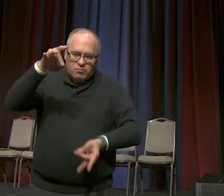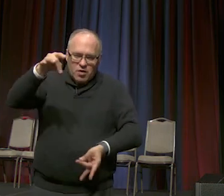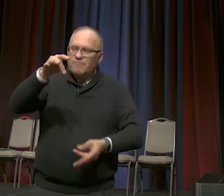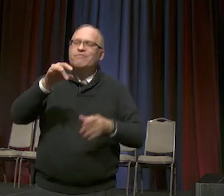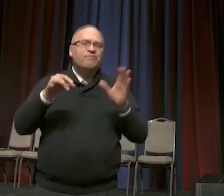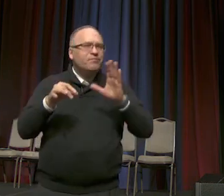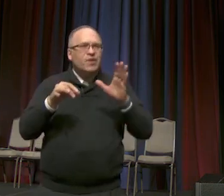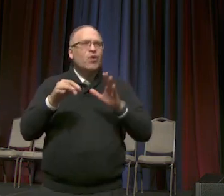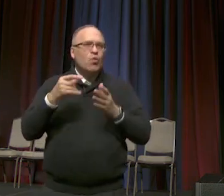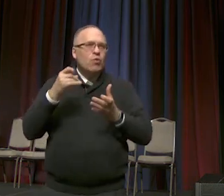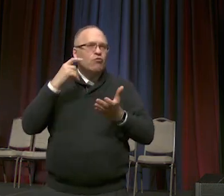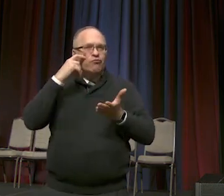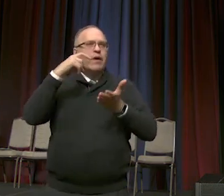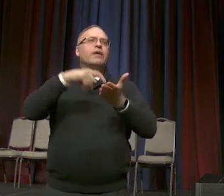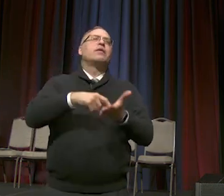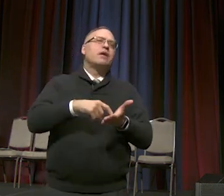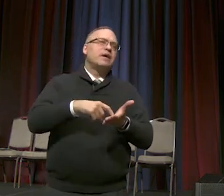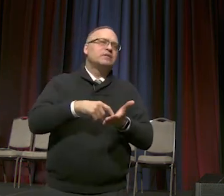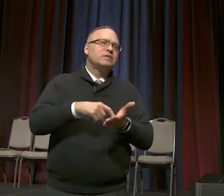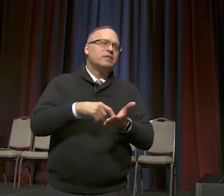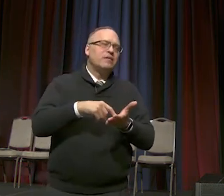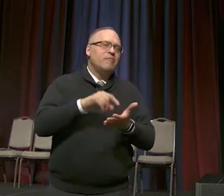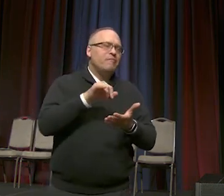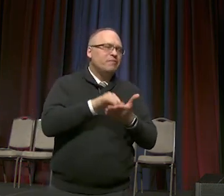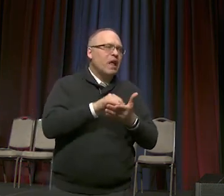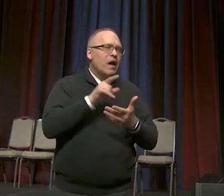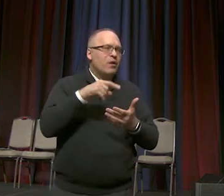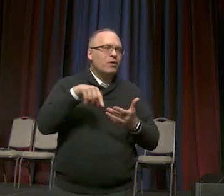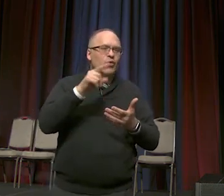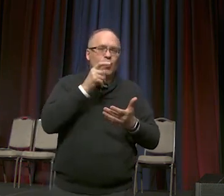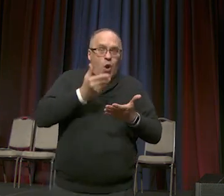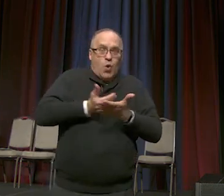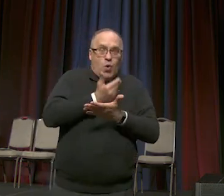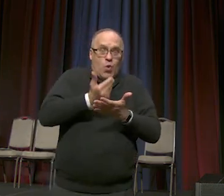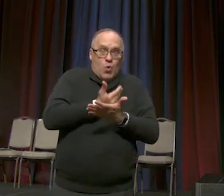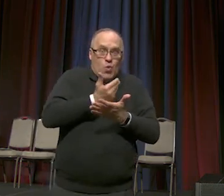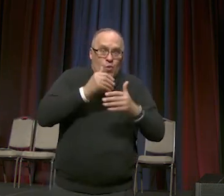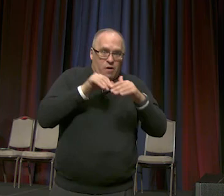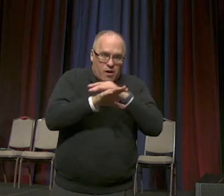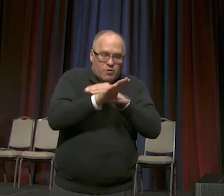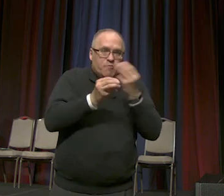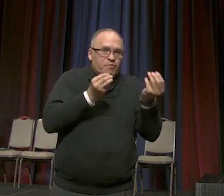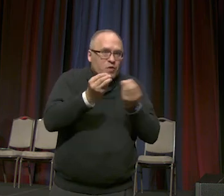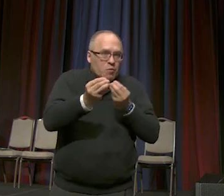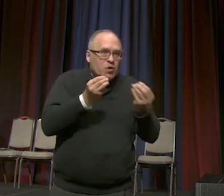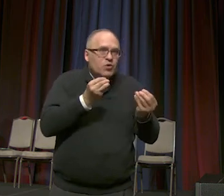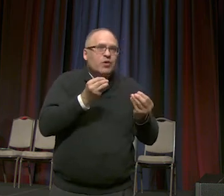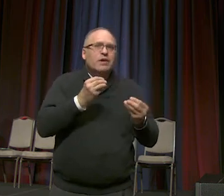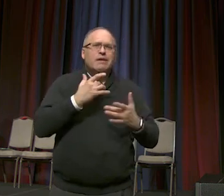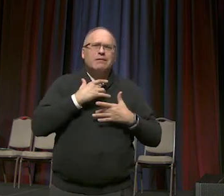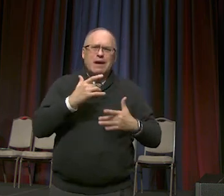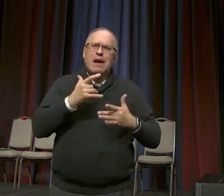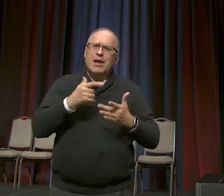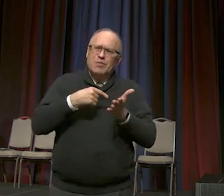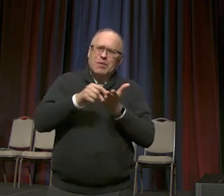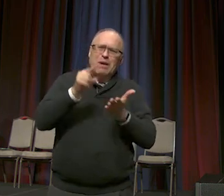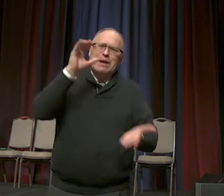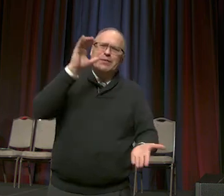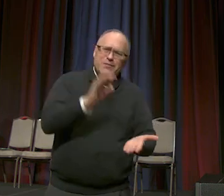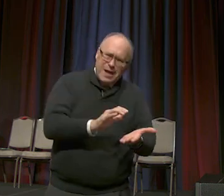recognition that those new to ministry are typically lower on the pay